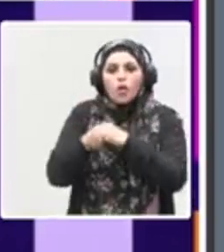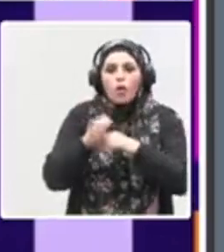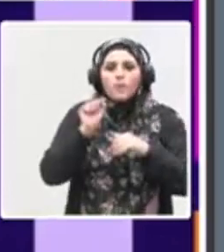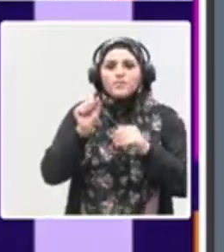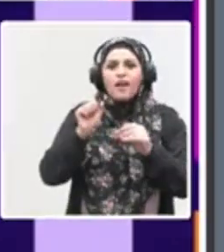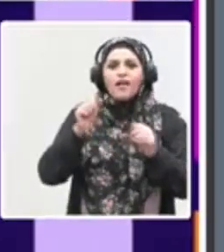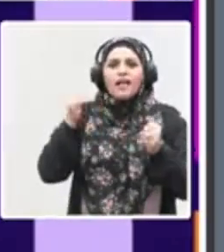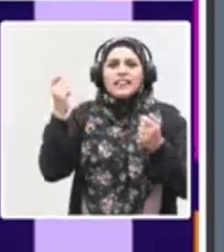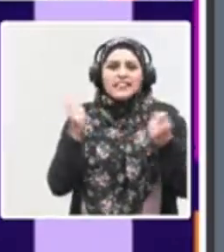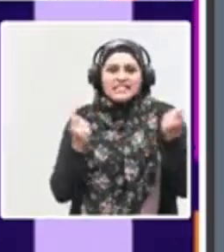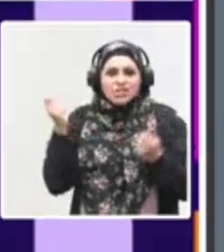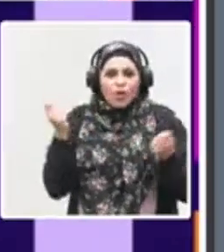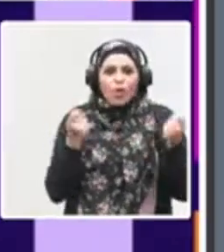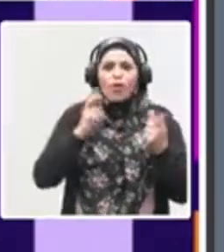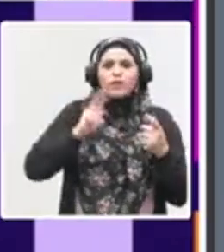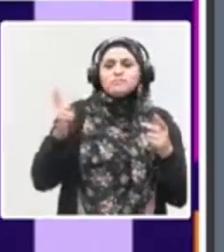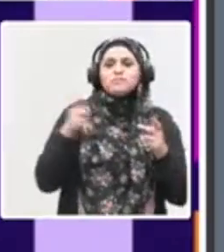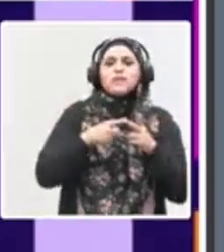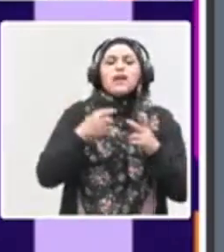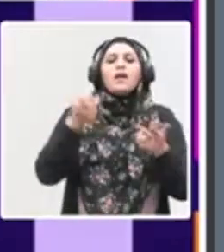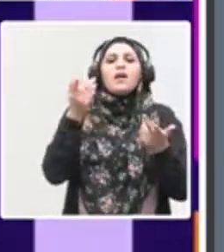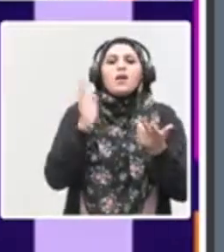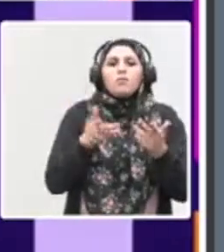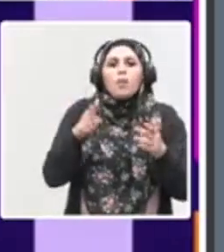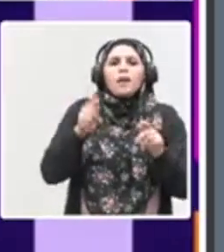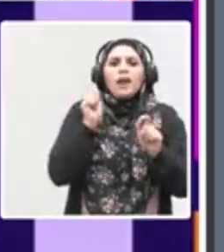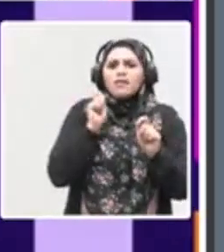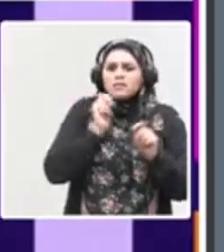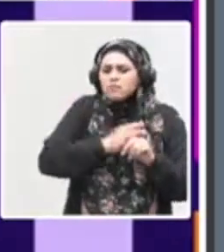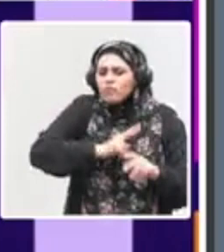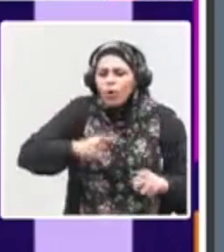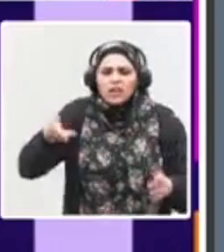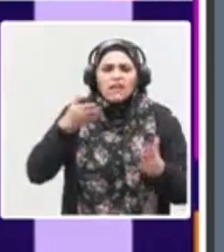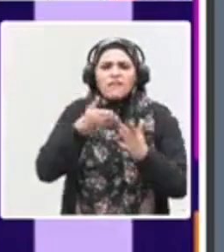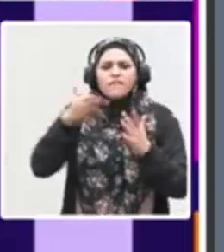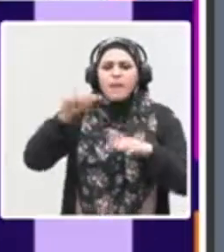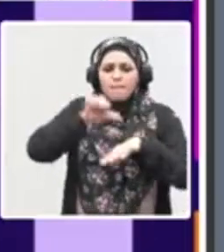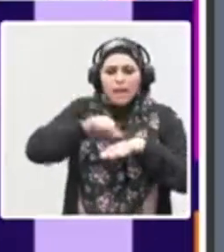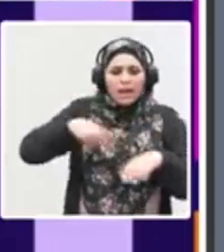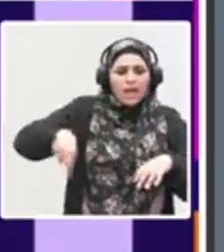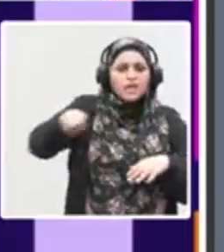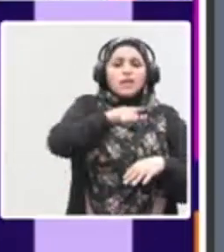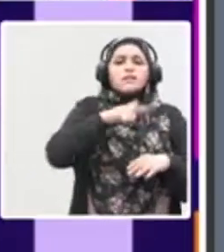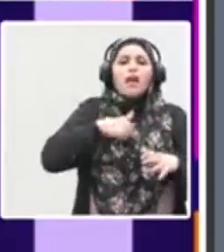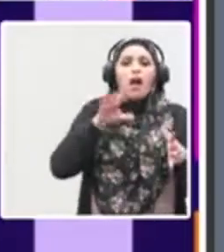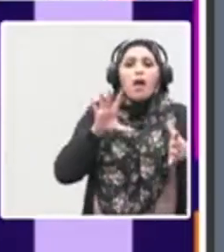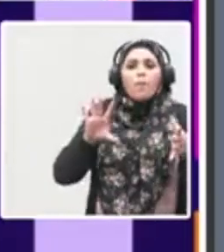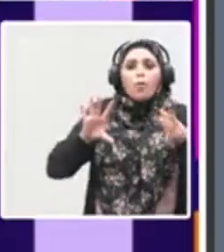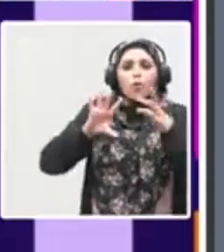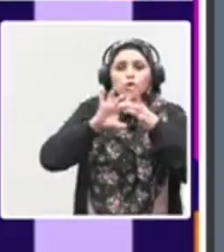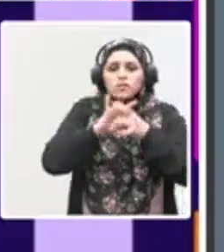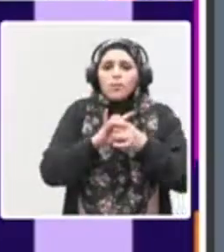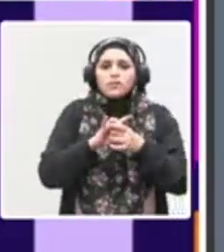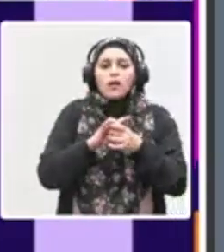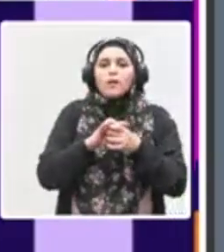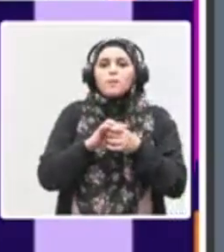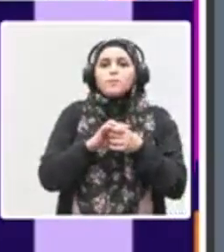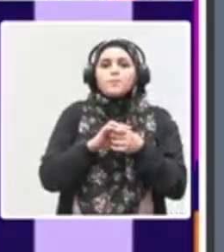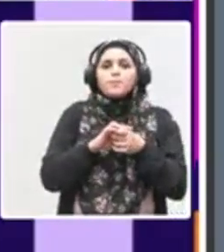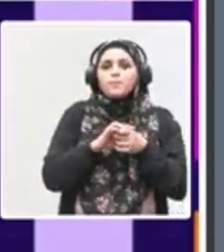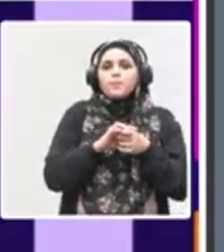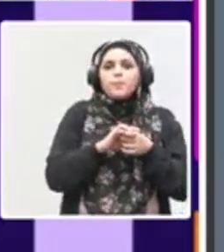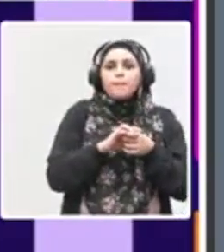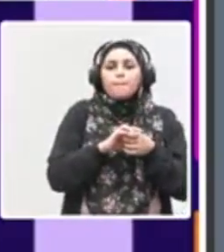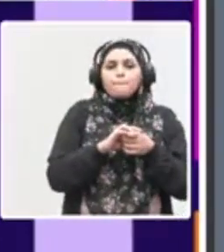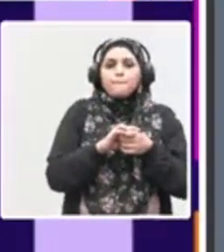industry, which is a way to get oil production from underneath the ground using water. It's very bad environmentally. So there